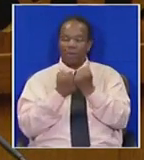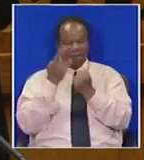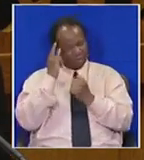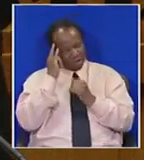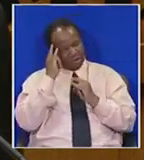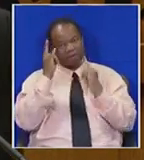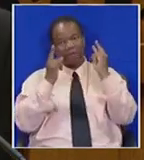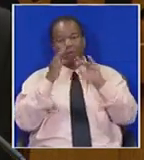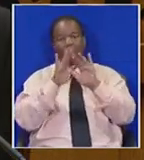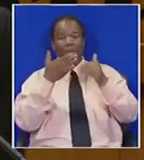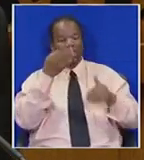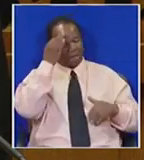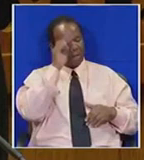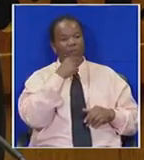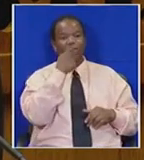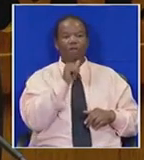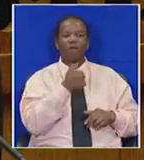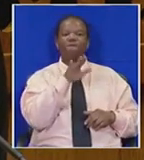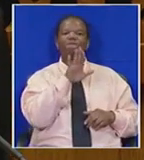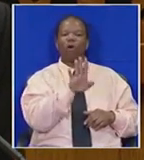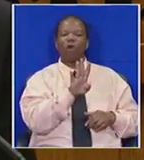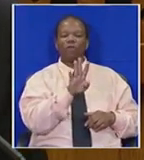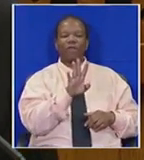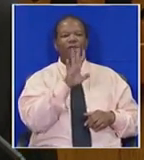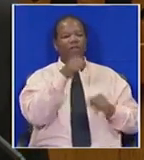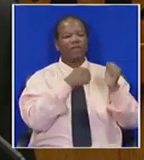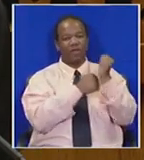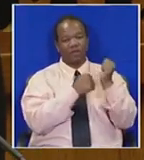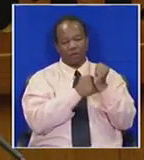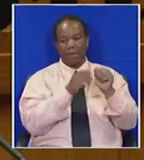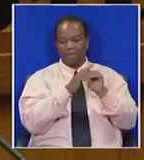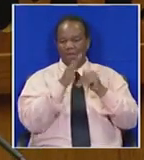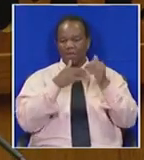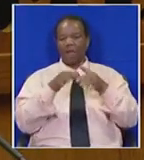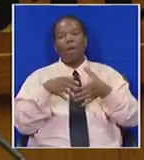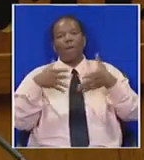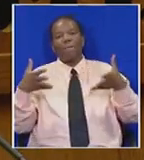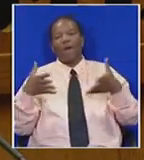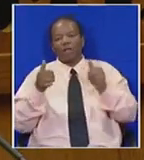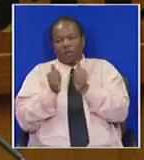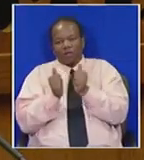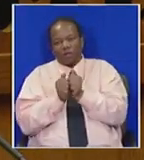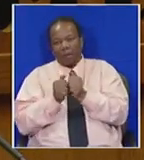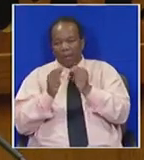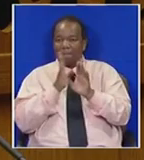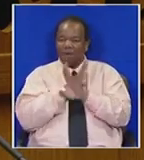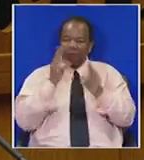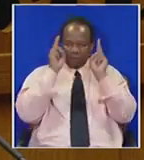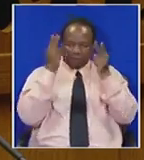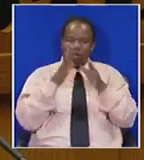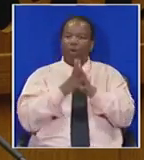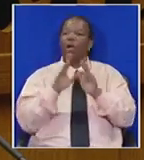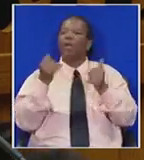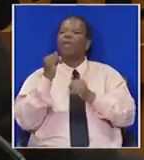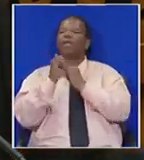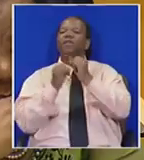country strategy on the fourth industrial revolution and expand partnerships with the private sector, universities, and research